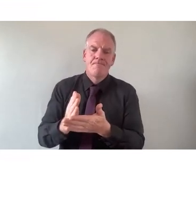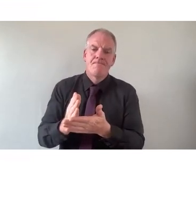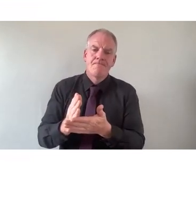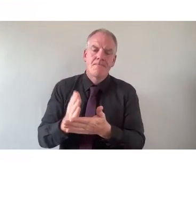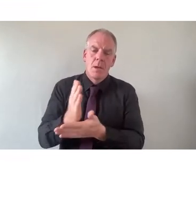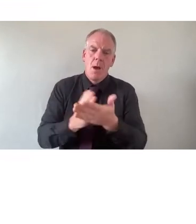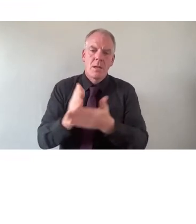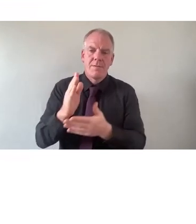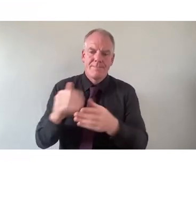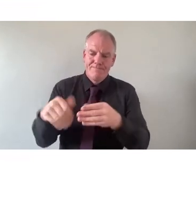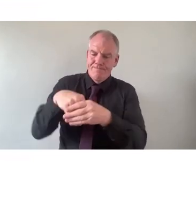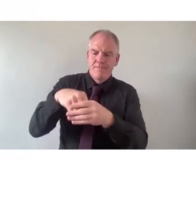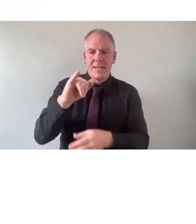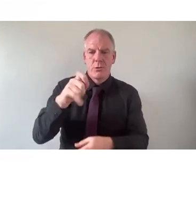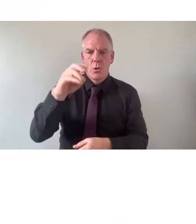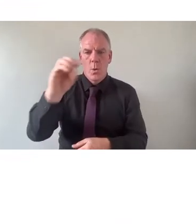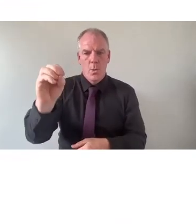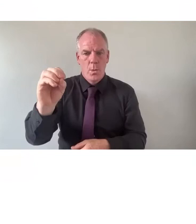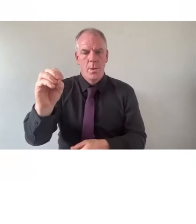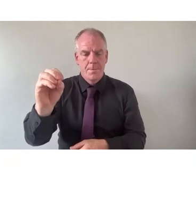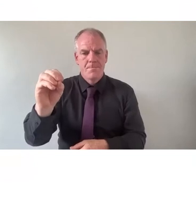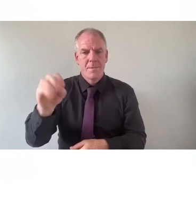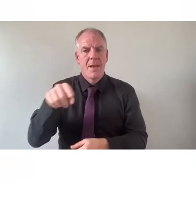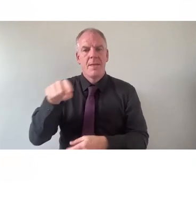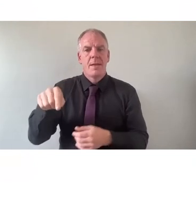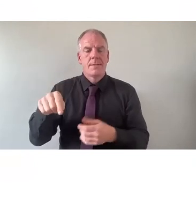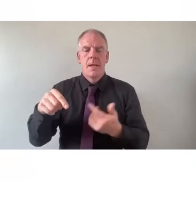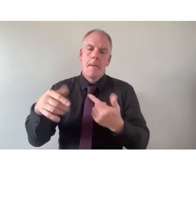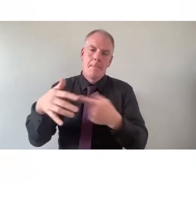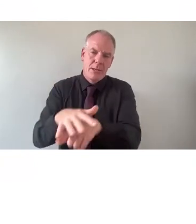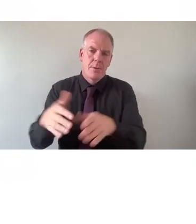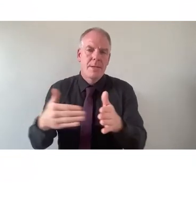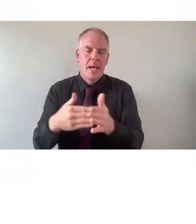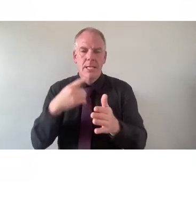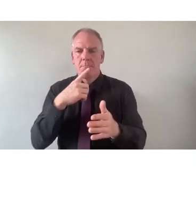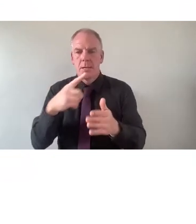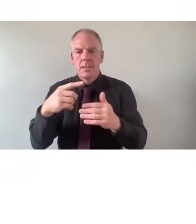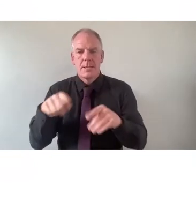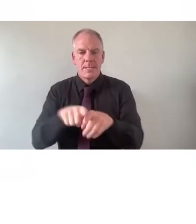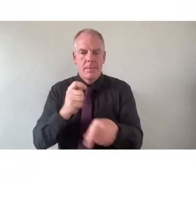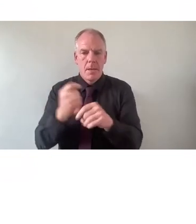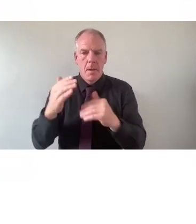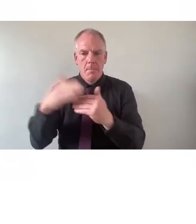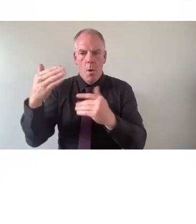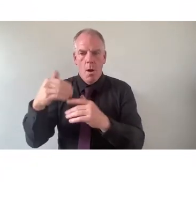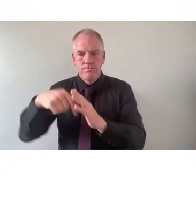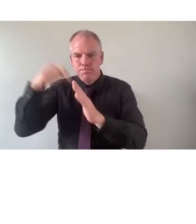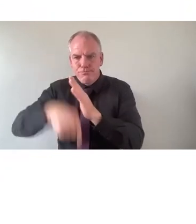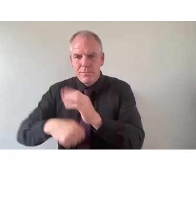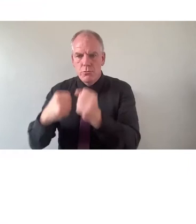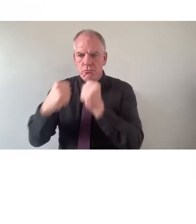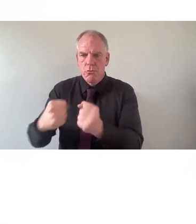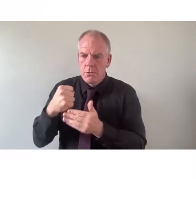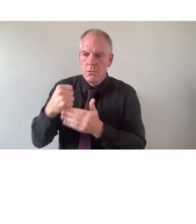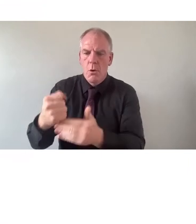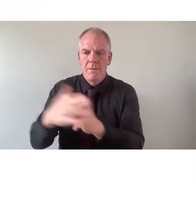of INTRO, and that this is like kind of a mainstream, but also more intensive support. So that could by itself be helpful. And